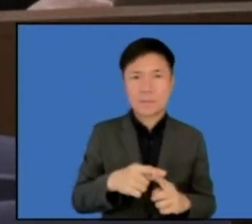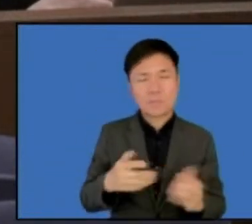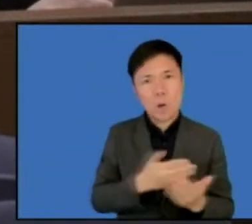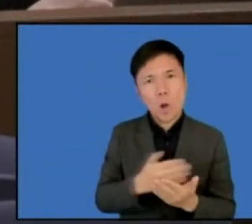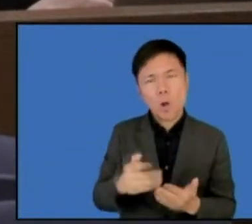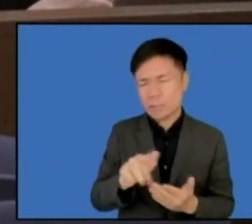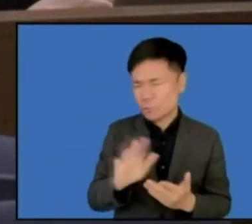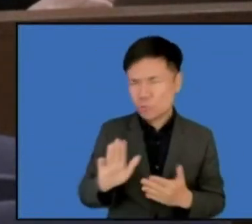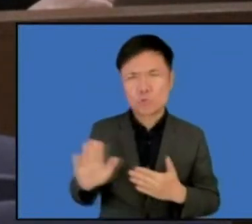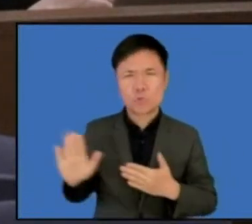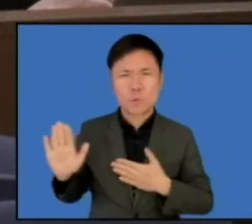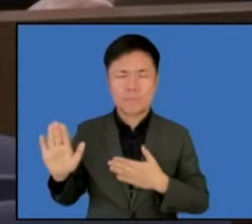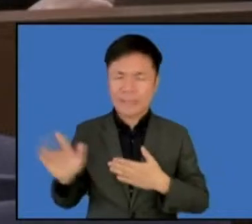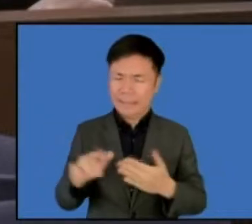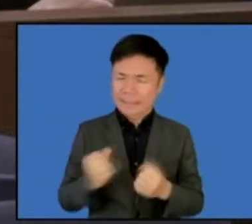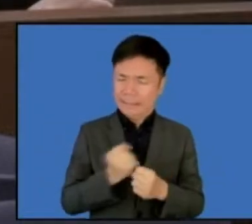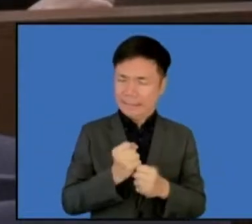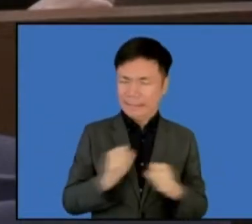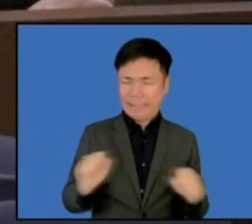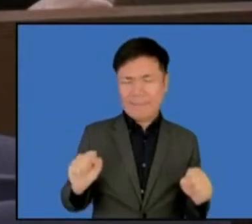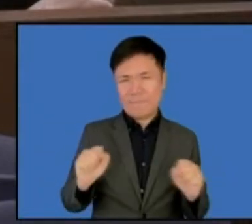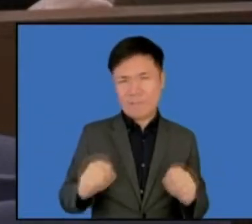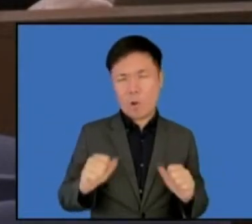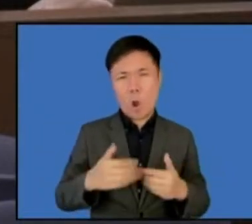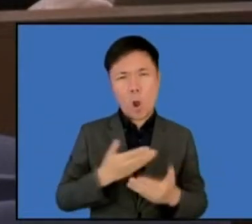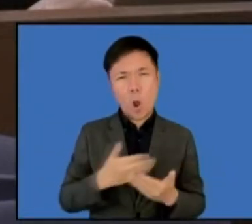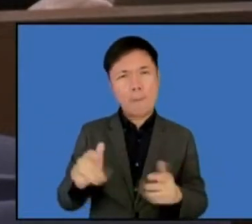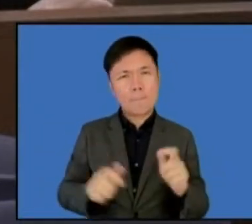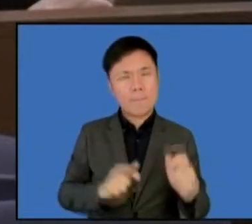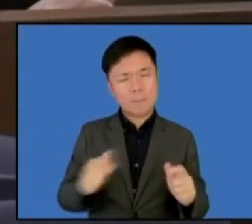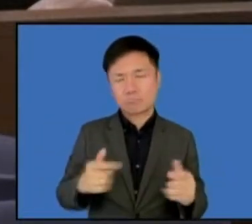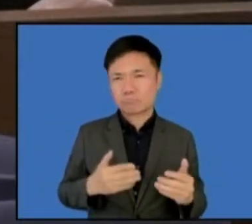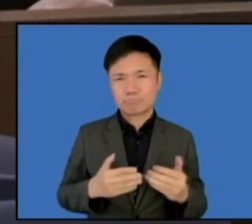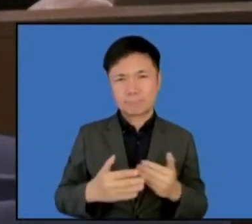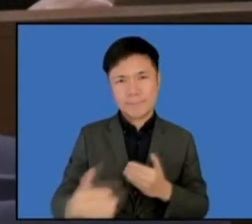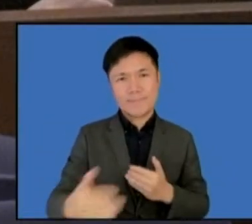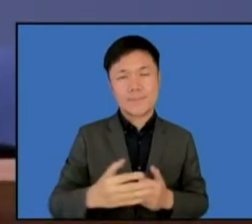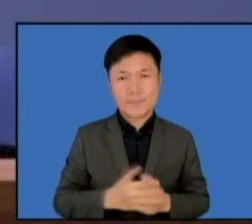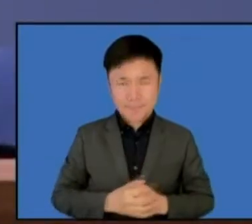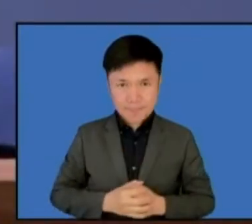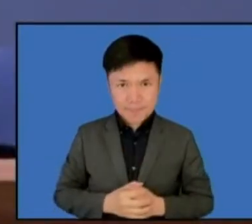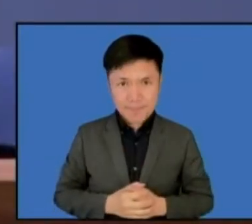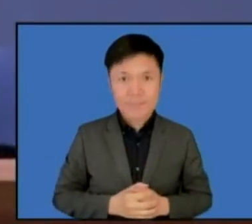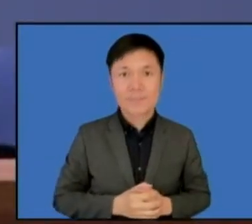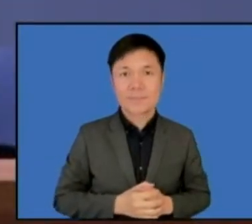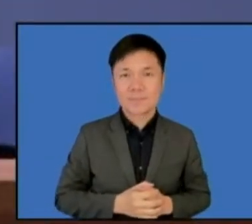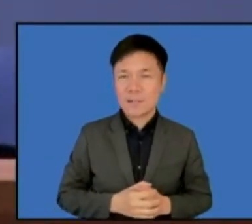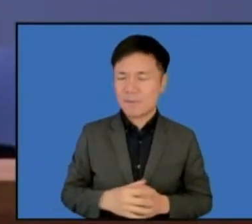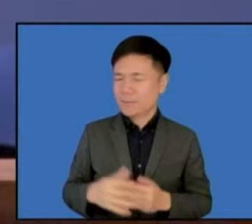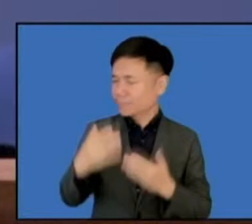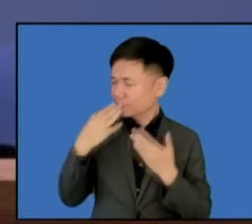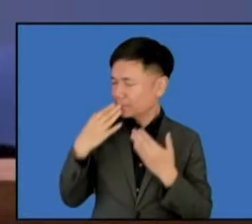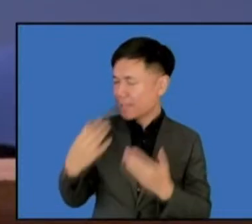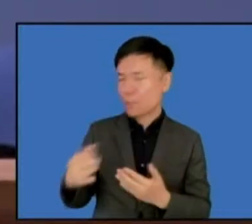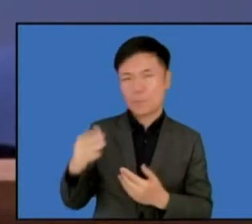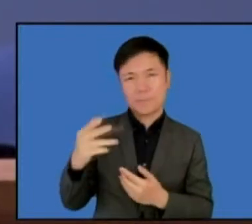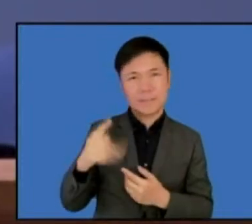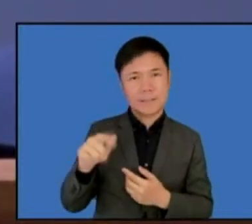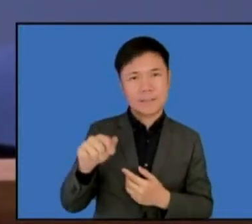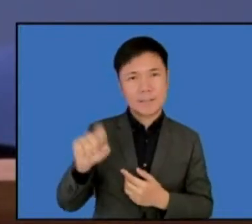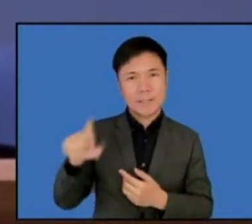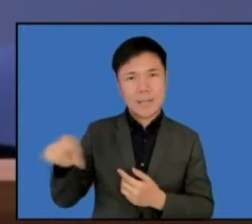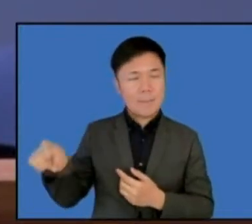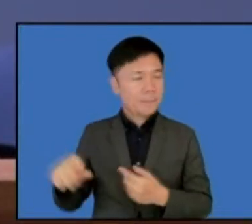ensure migration remains safe and orderly. Thank you for your attention. Yeah, thank you, AMCAS Nepal, and now Rural